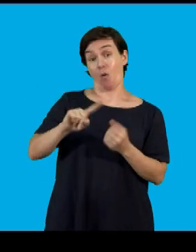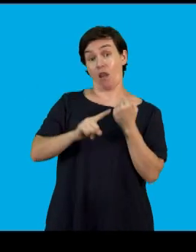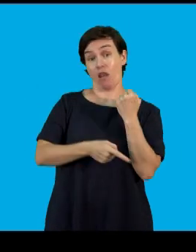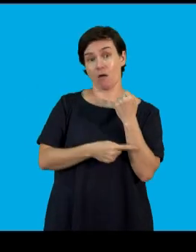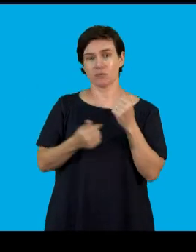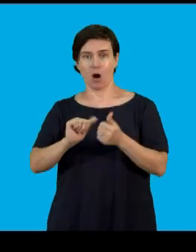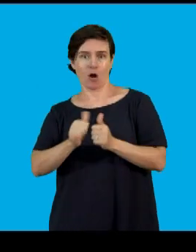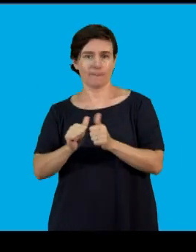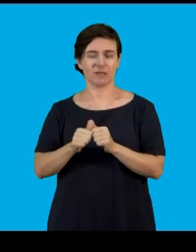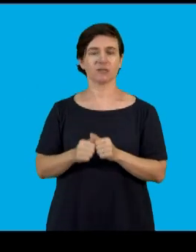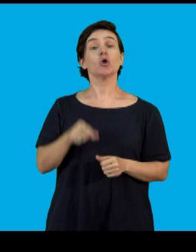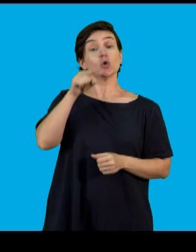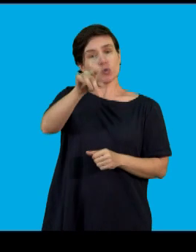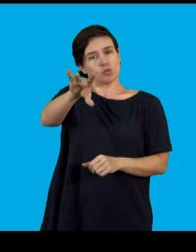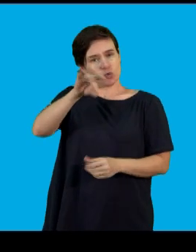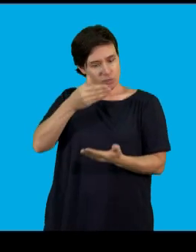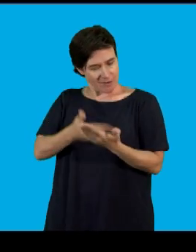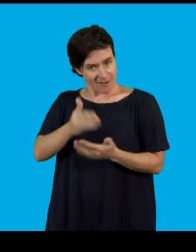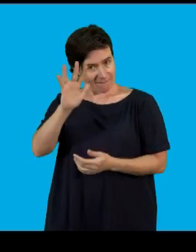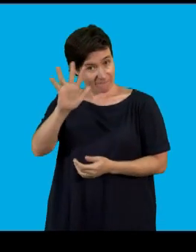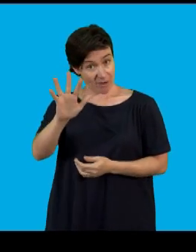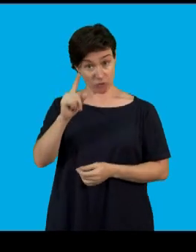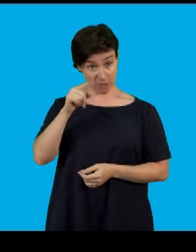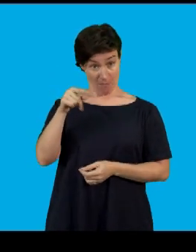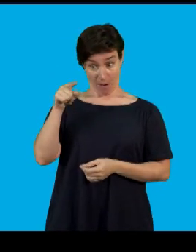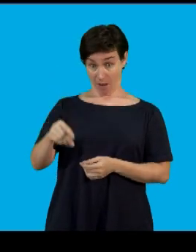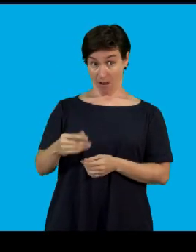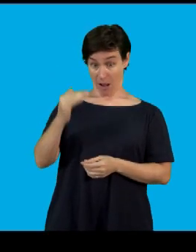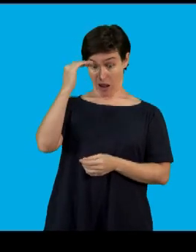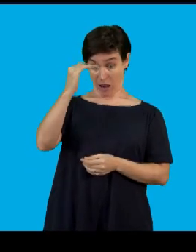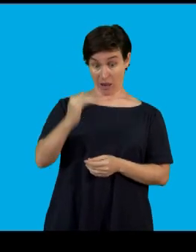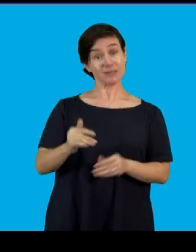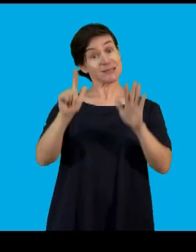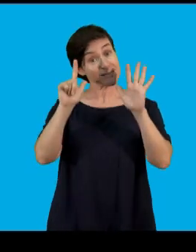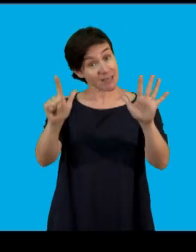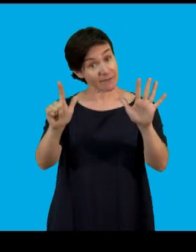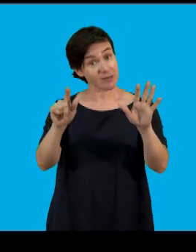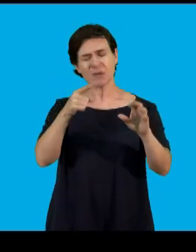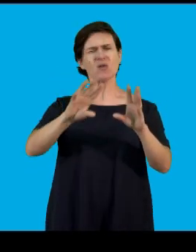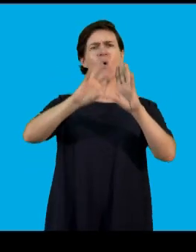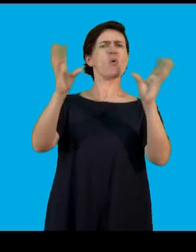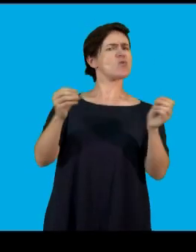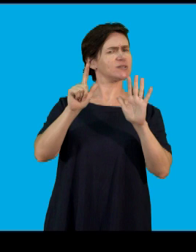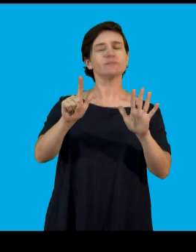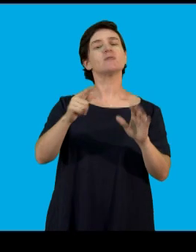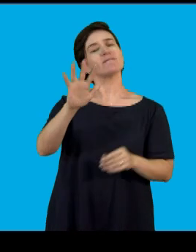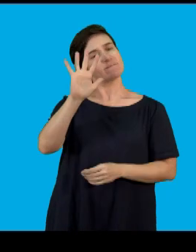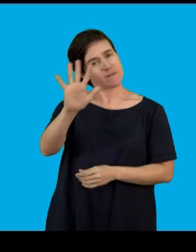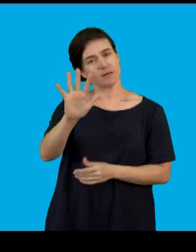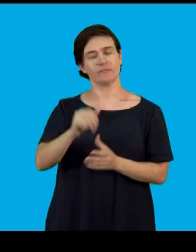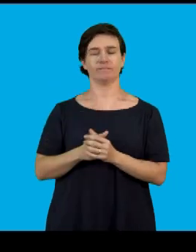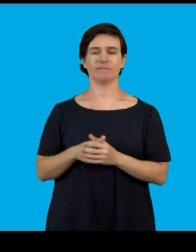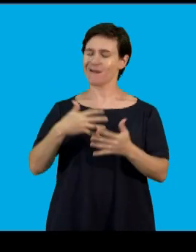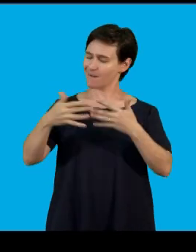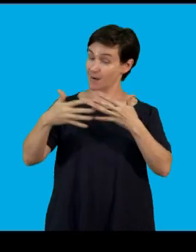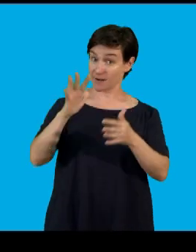if you've decided to write all these, how many are they? There are 7. And then I'm only marking up until here. So